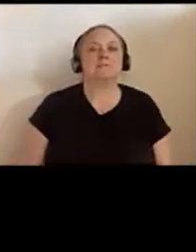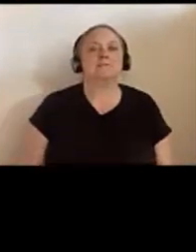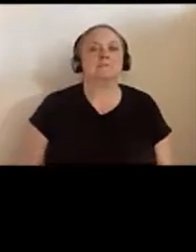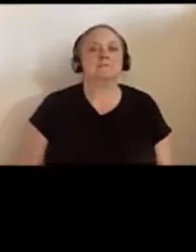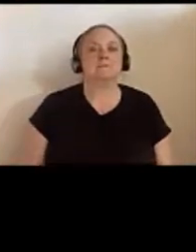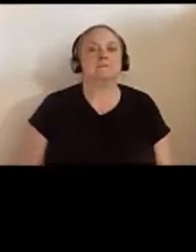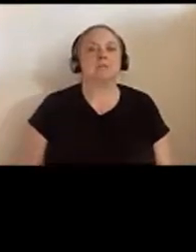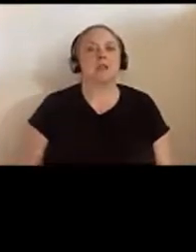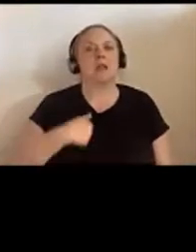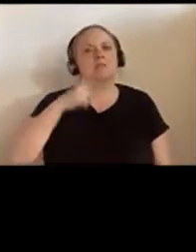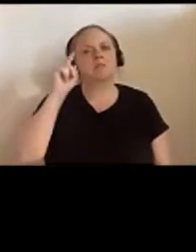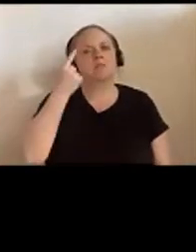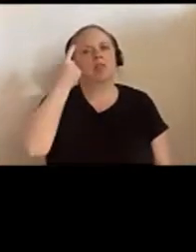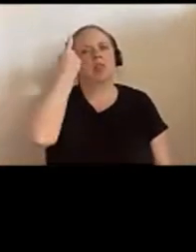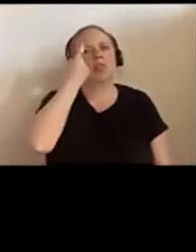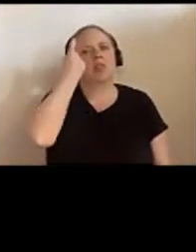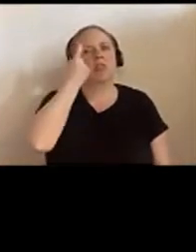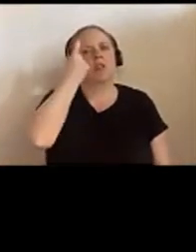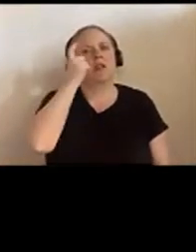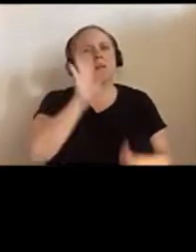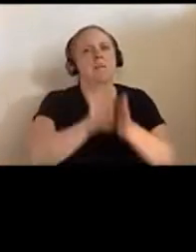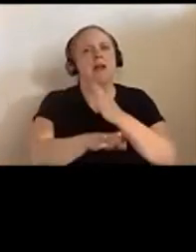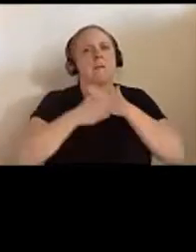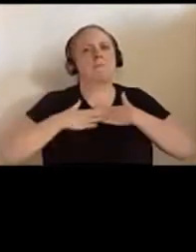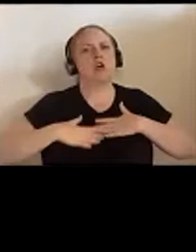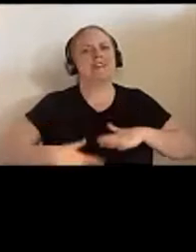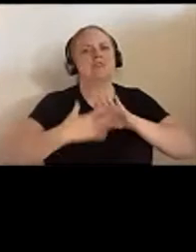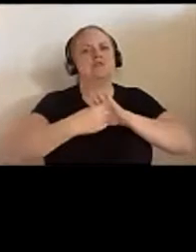When I first thought about doing the body traces,